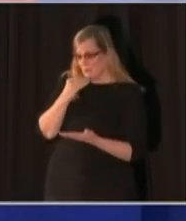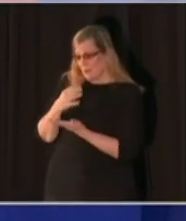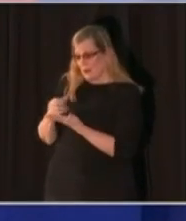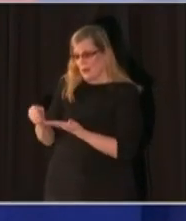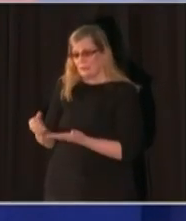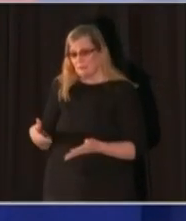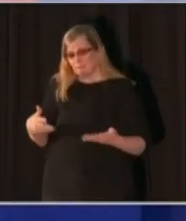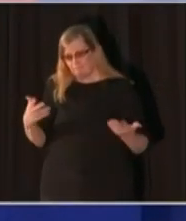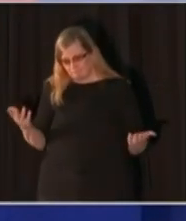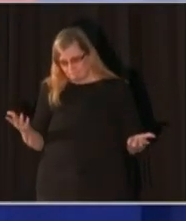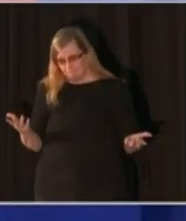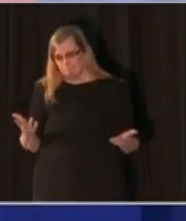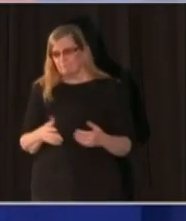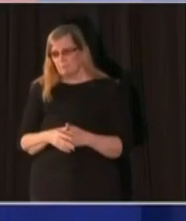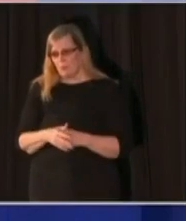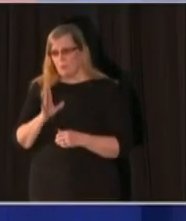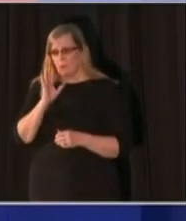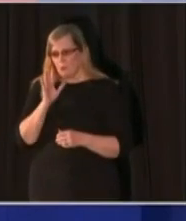a schedule on